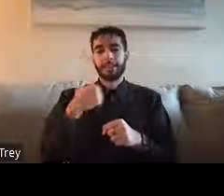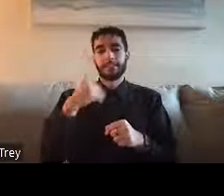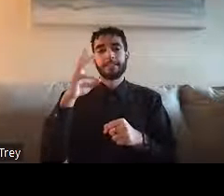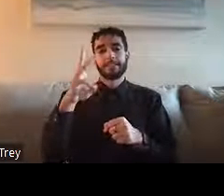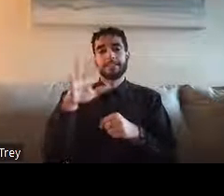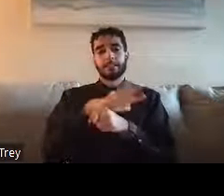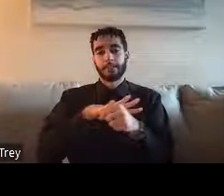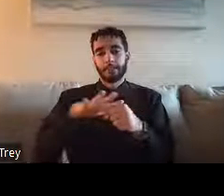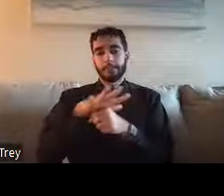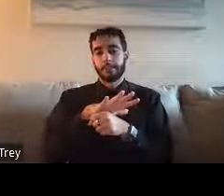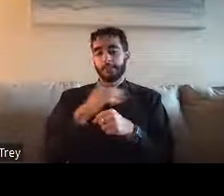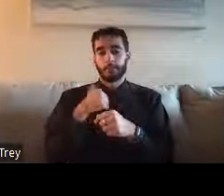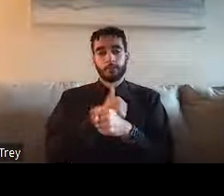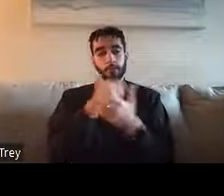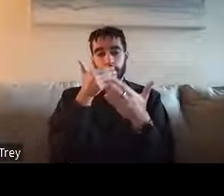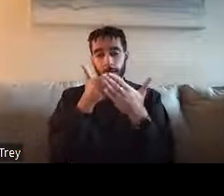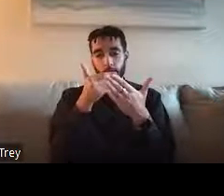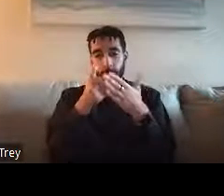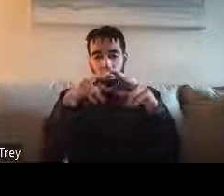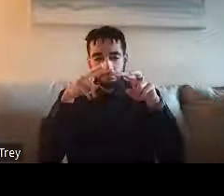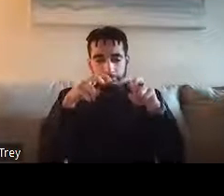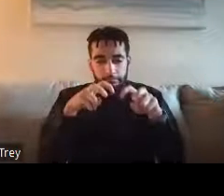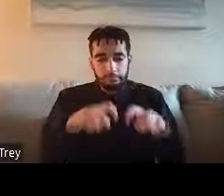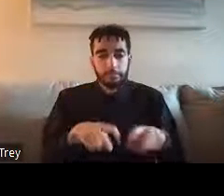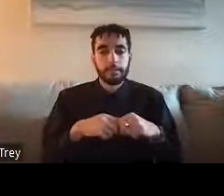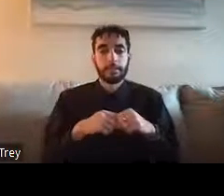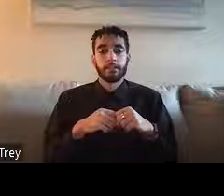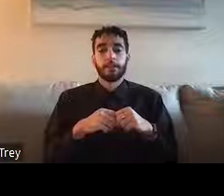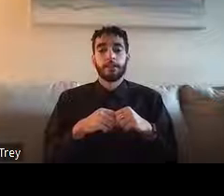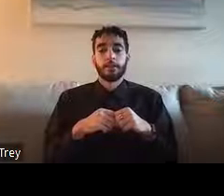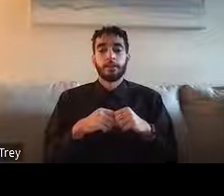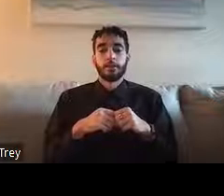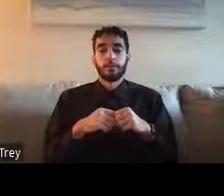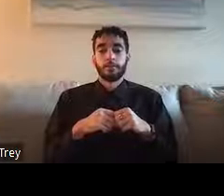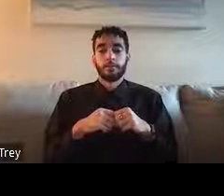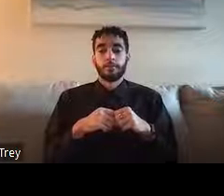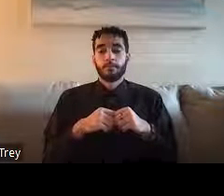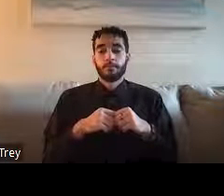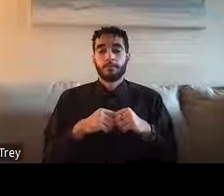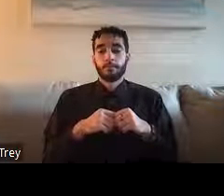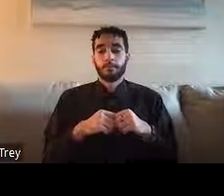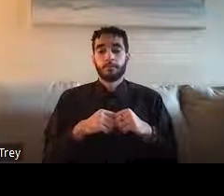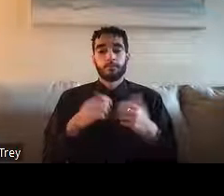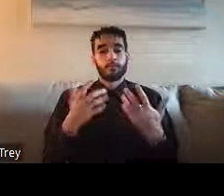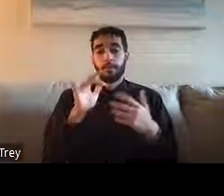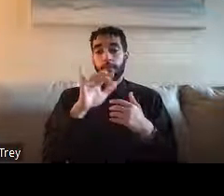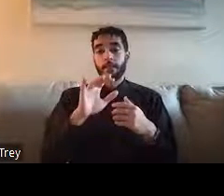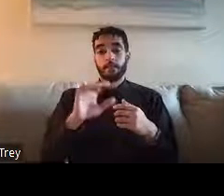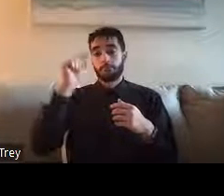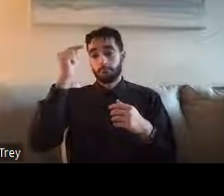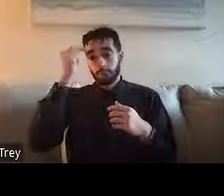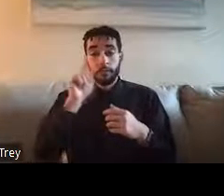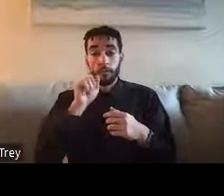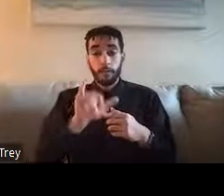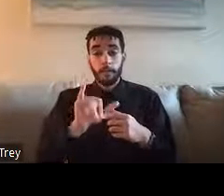we so closely and carefully examined among the AAAs: how they're governed, what the